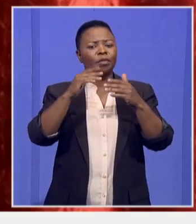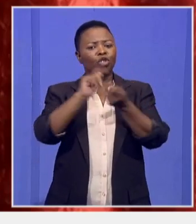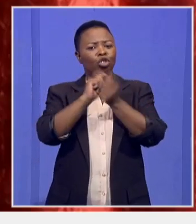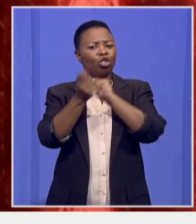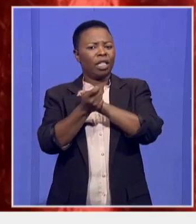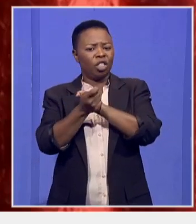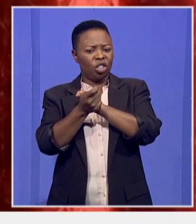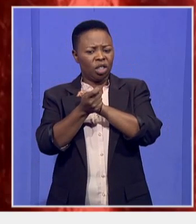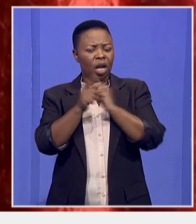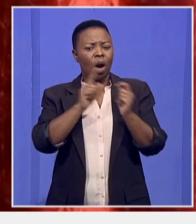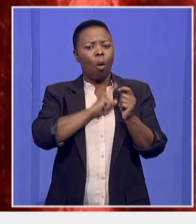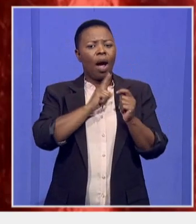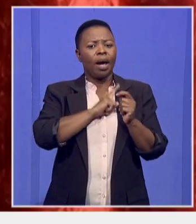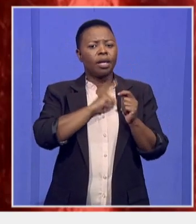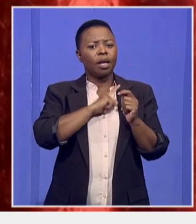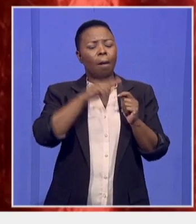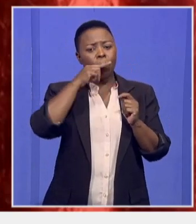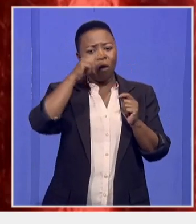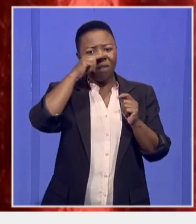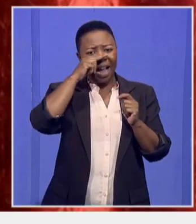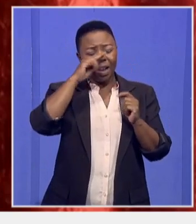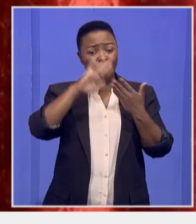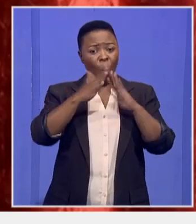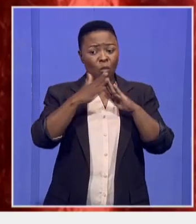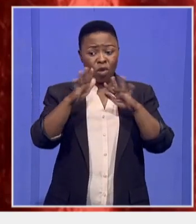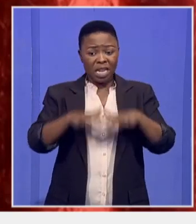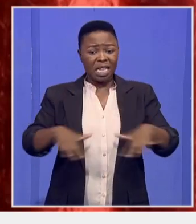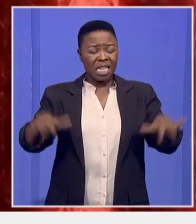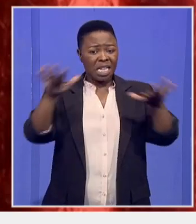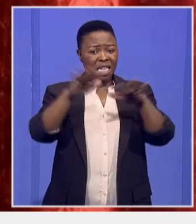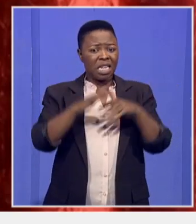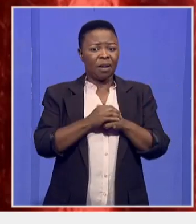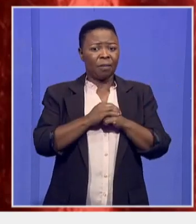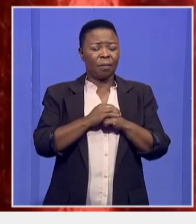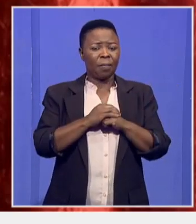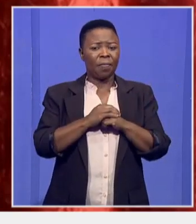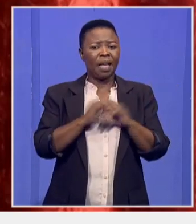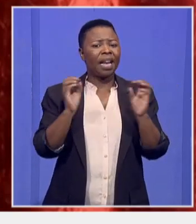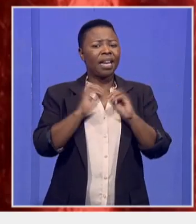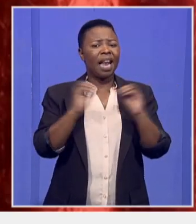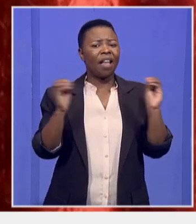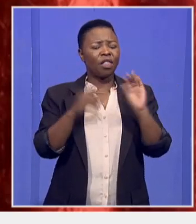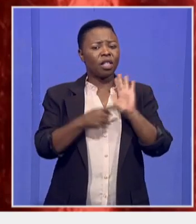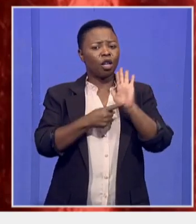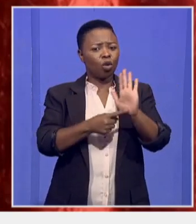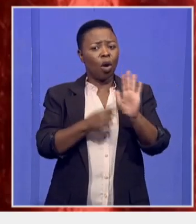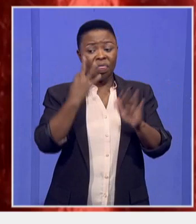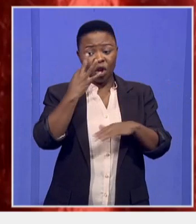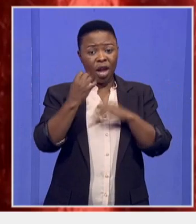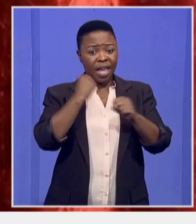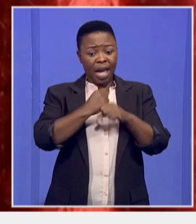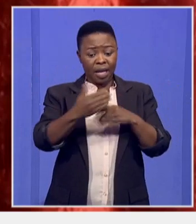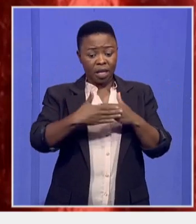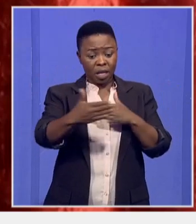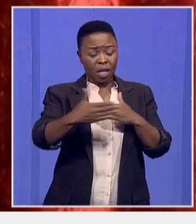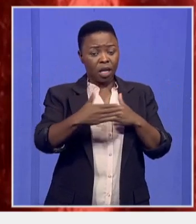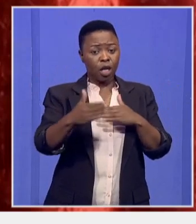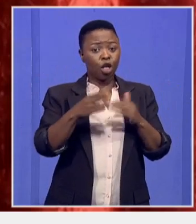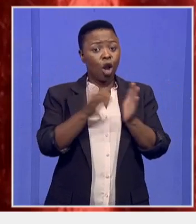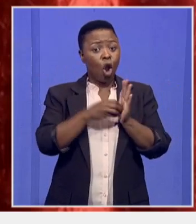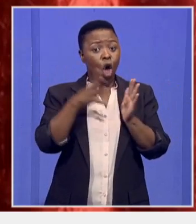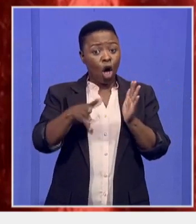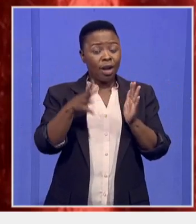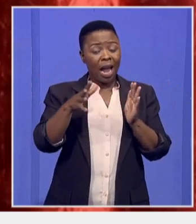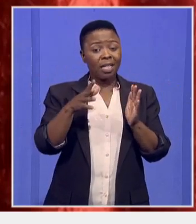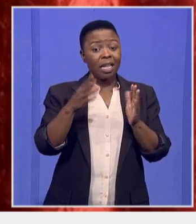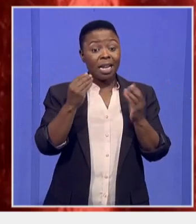you look even in the profile of the community, there's nothing that indicates that in the next 3 years to come, the number of learners in that particular